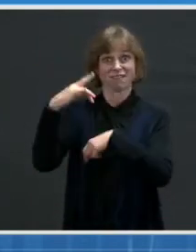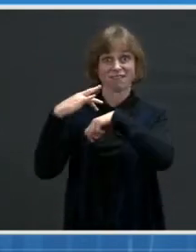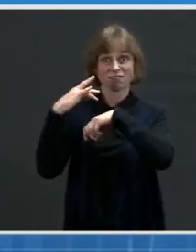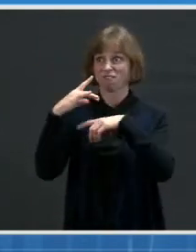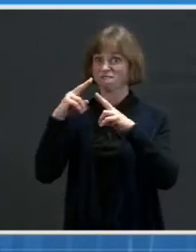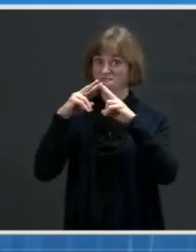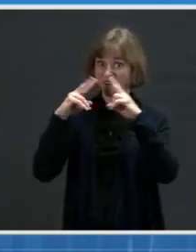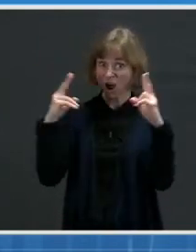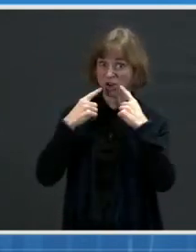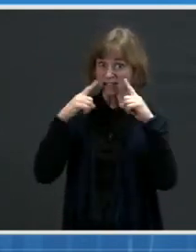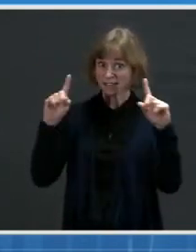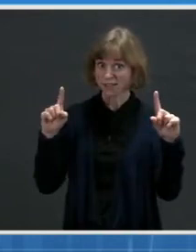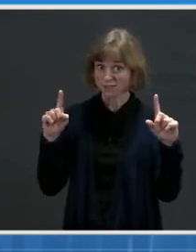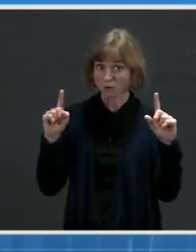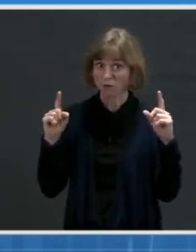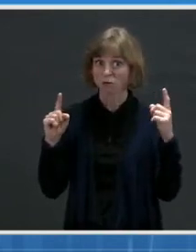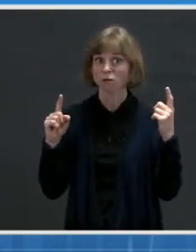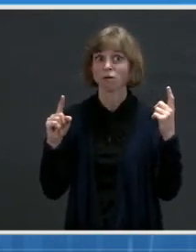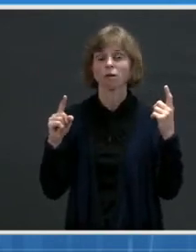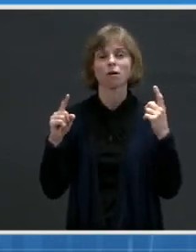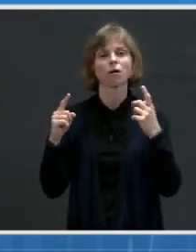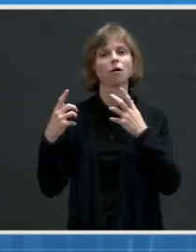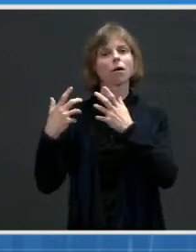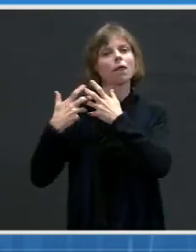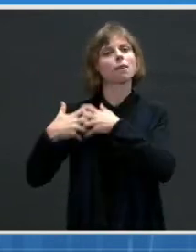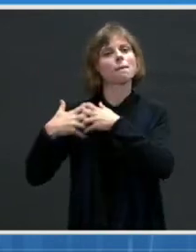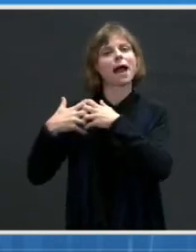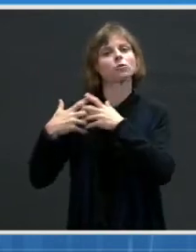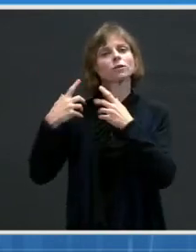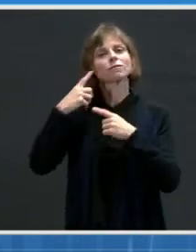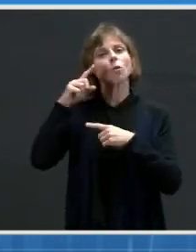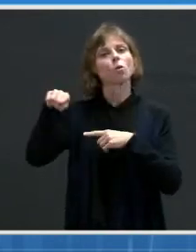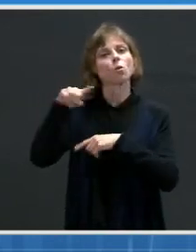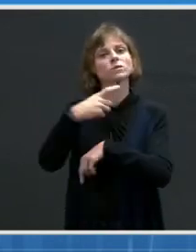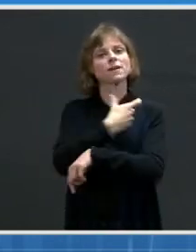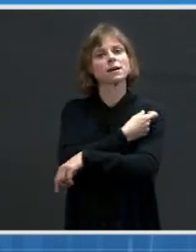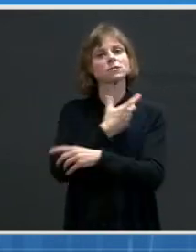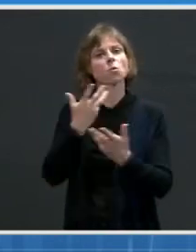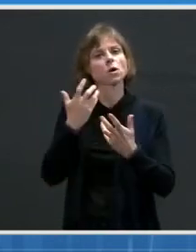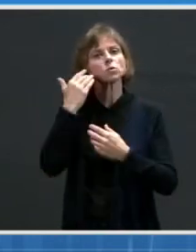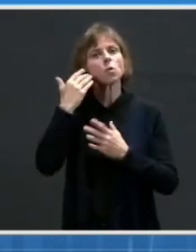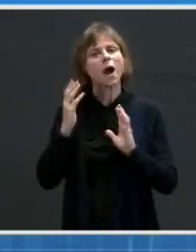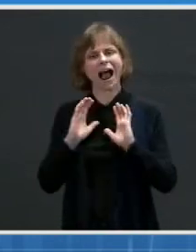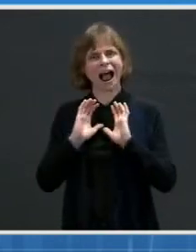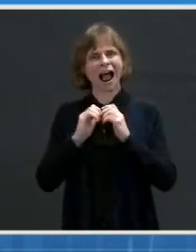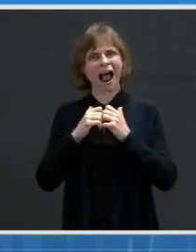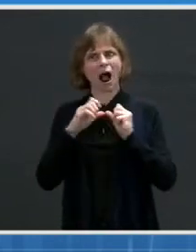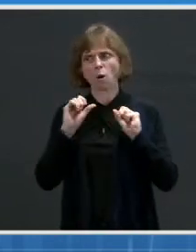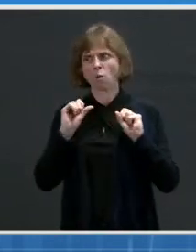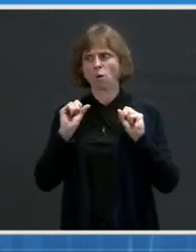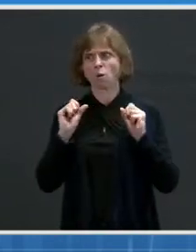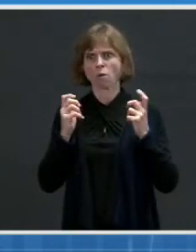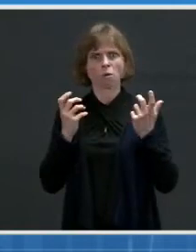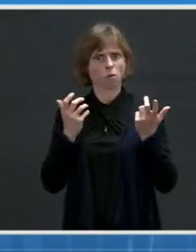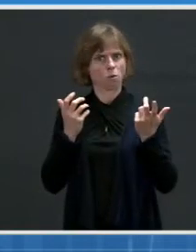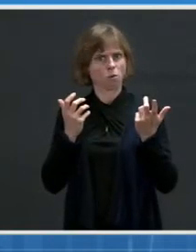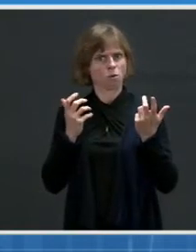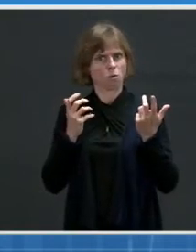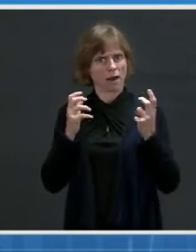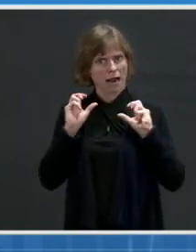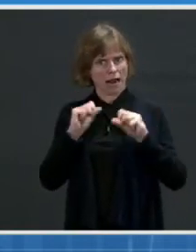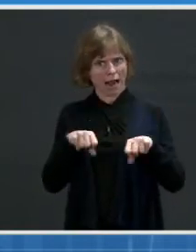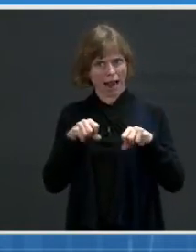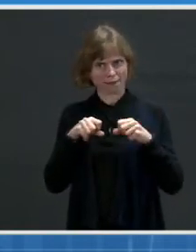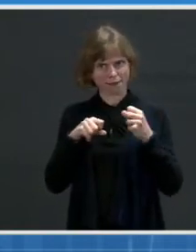efficacious. The manufacturers of these are going to want to know how they can address and modify